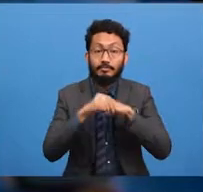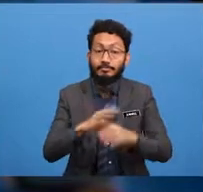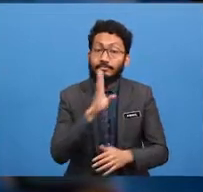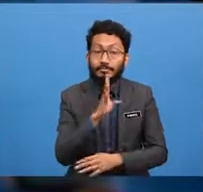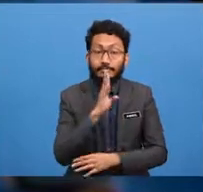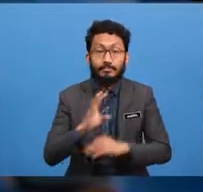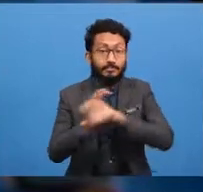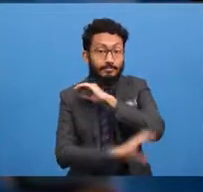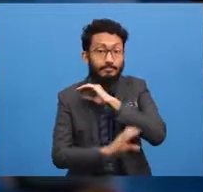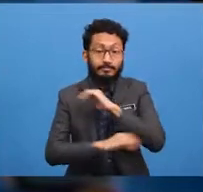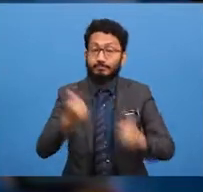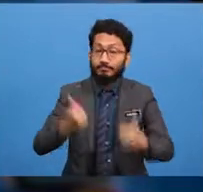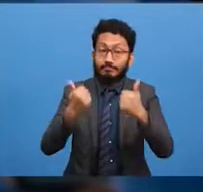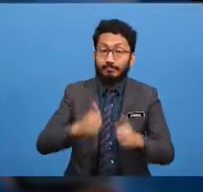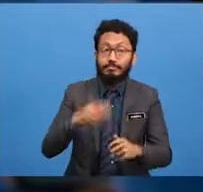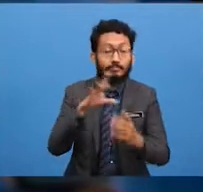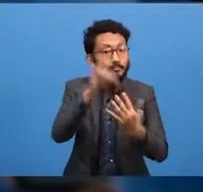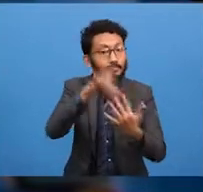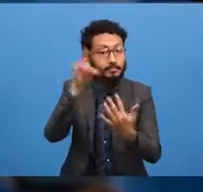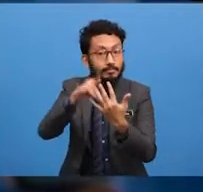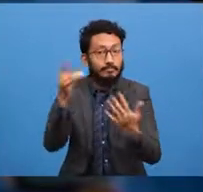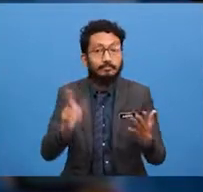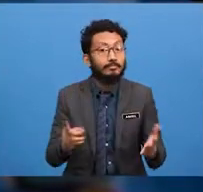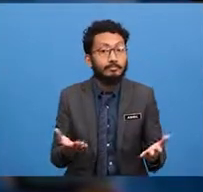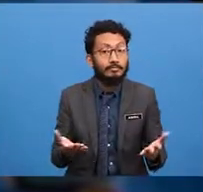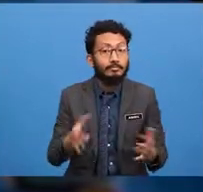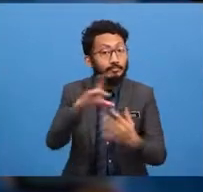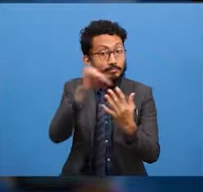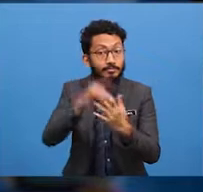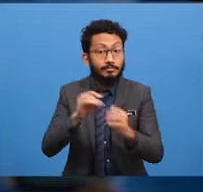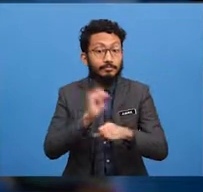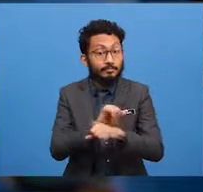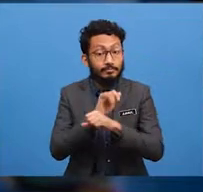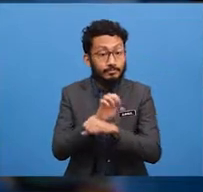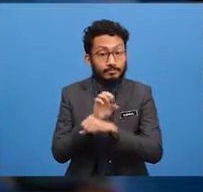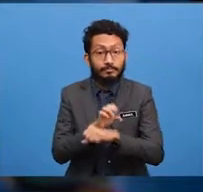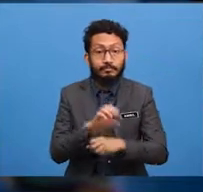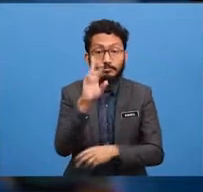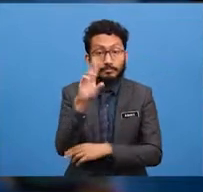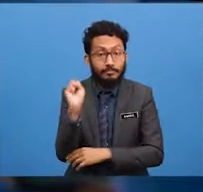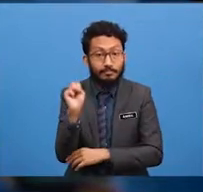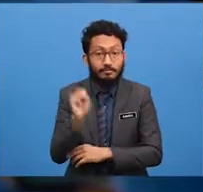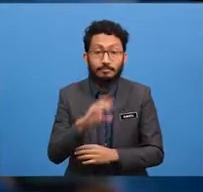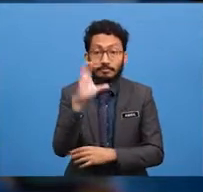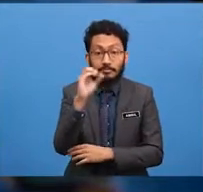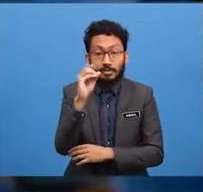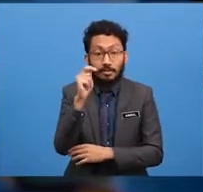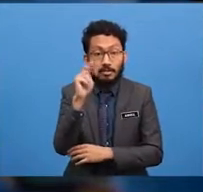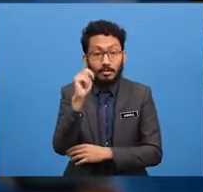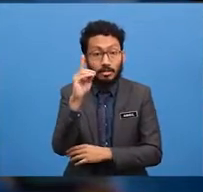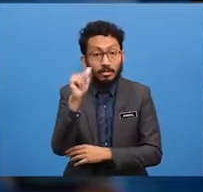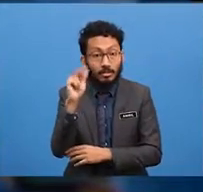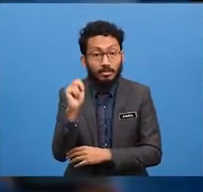which one would you choose? Would you choose England, the US, Canada, or